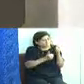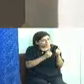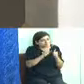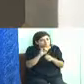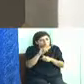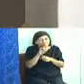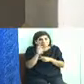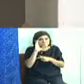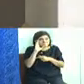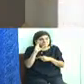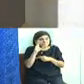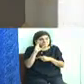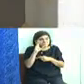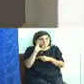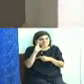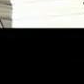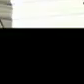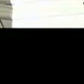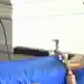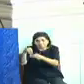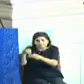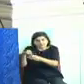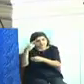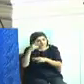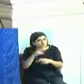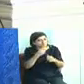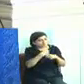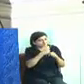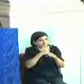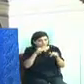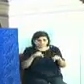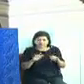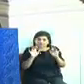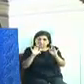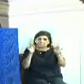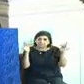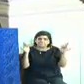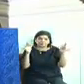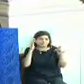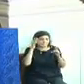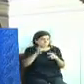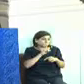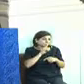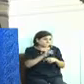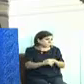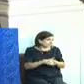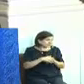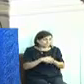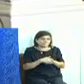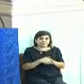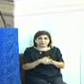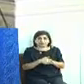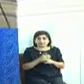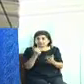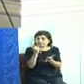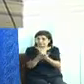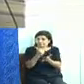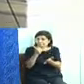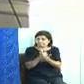sow to make this bright future a reality? Amen.